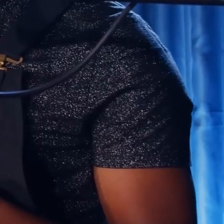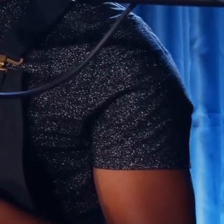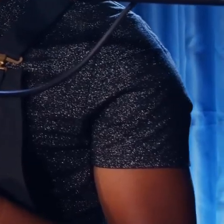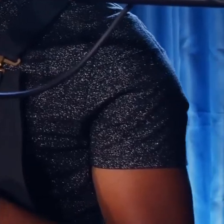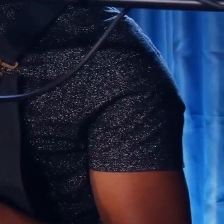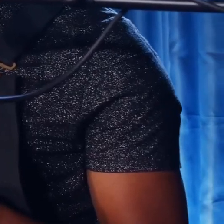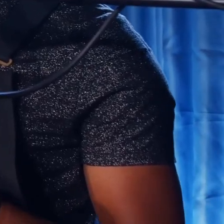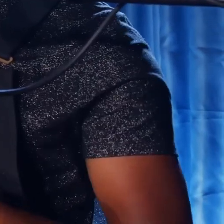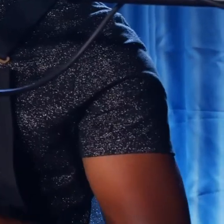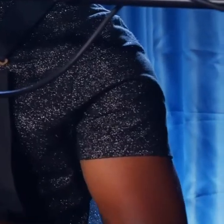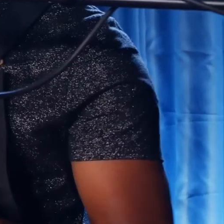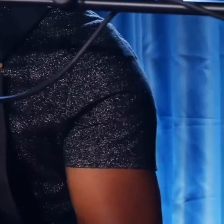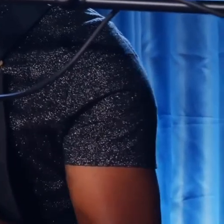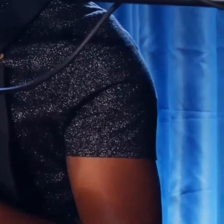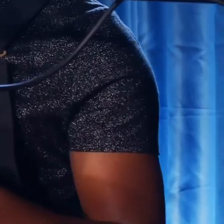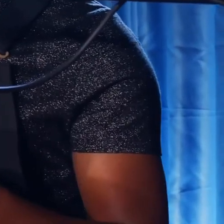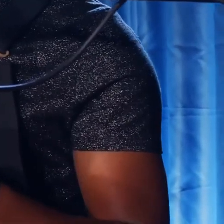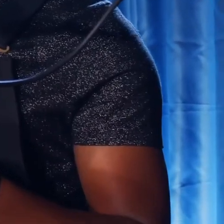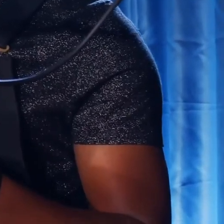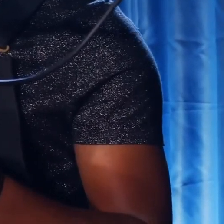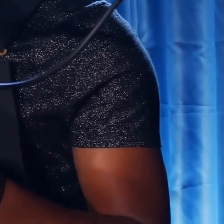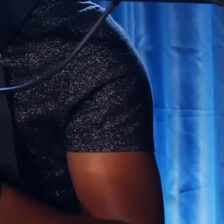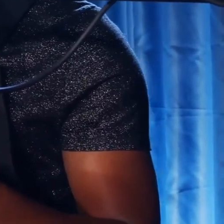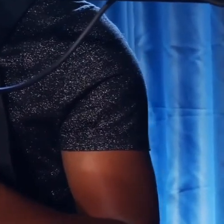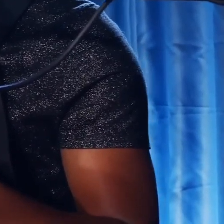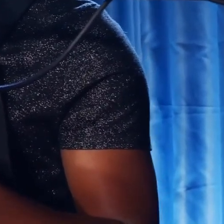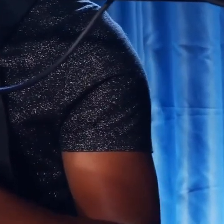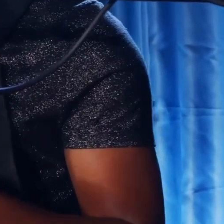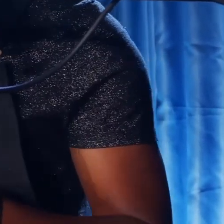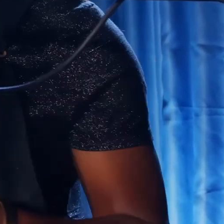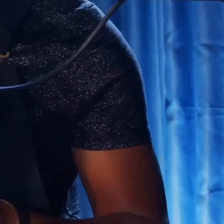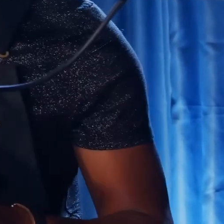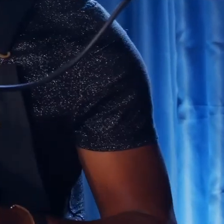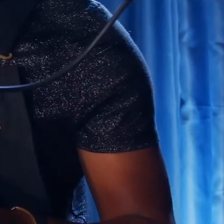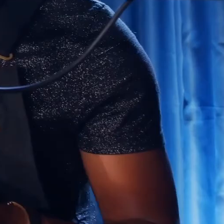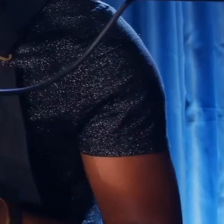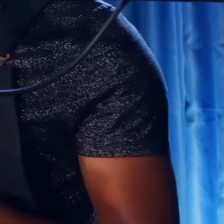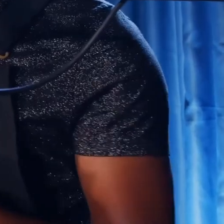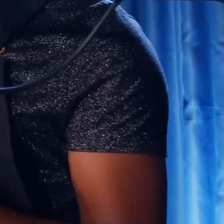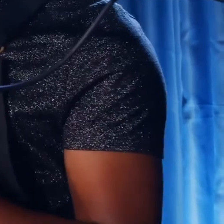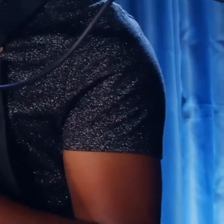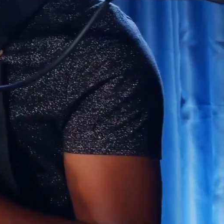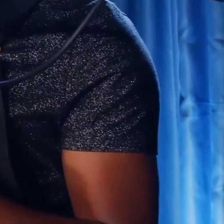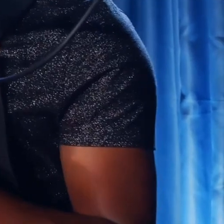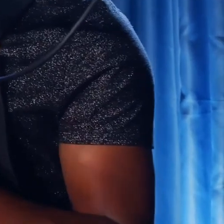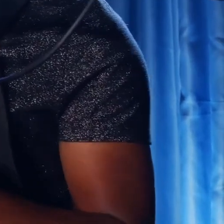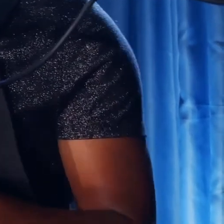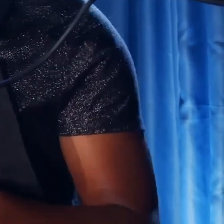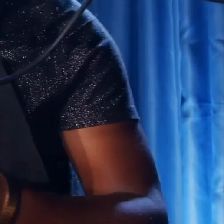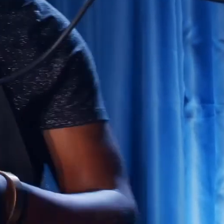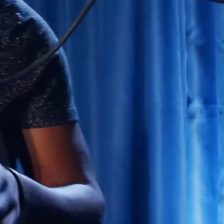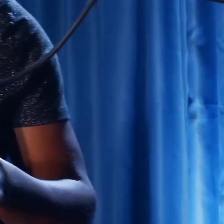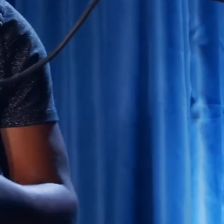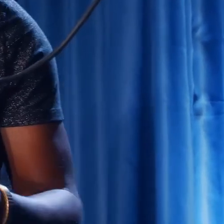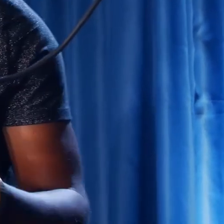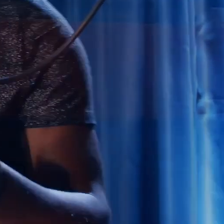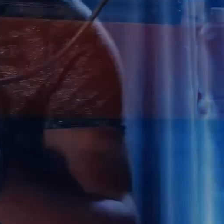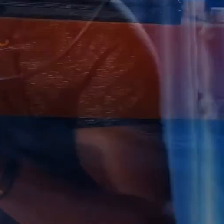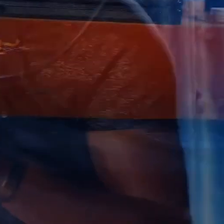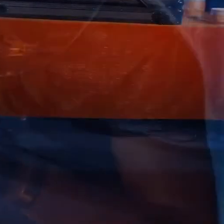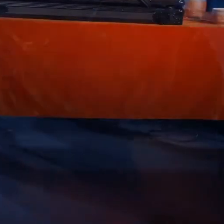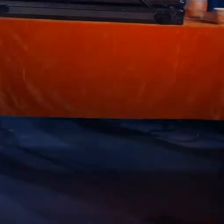widespread cancellations this spring, which you are probably familiar with, artists, performers, and freelance creatives were among the first